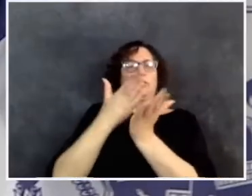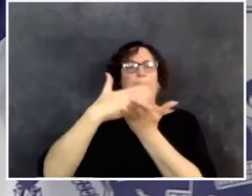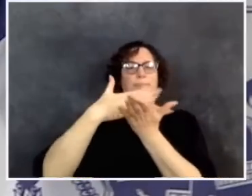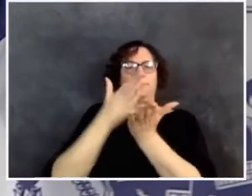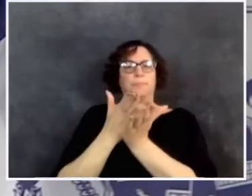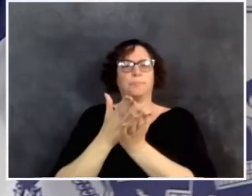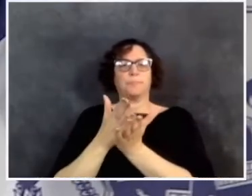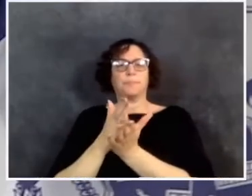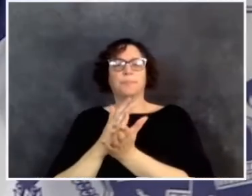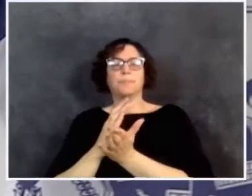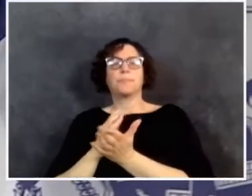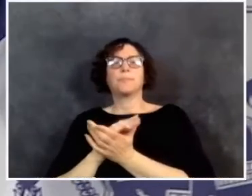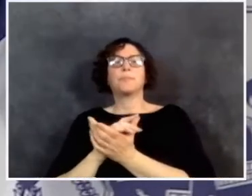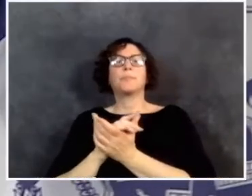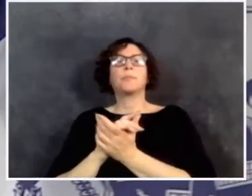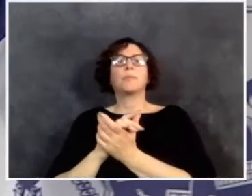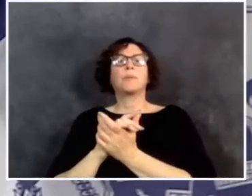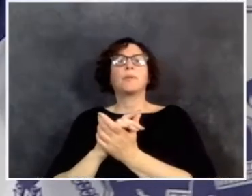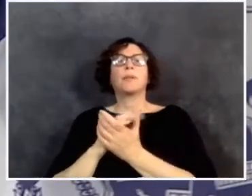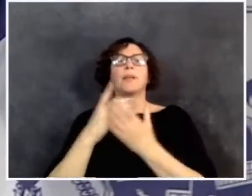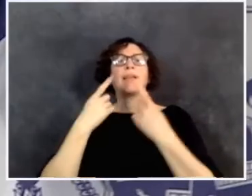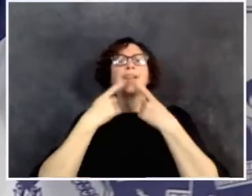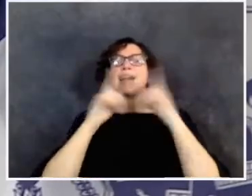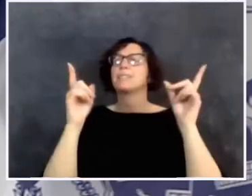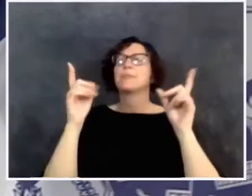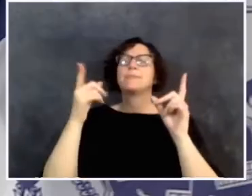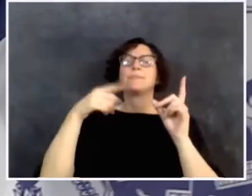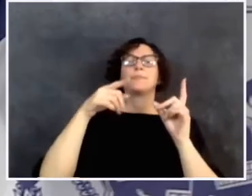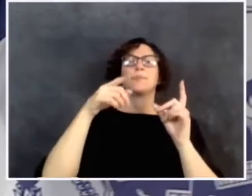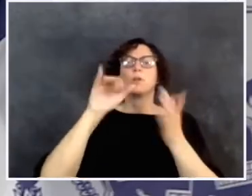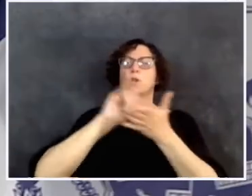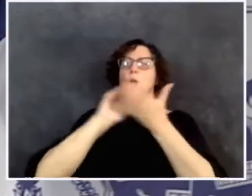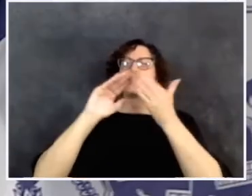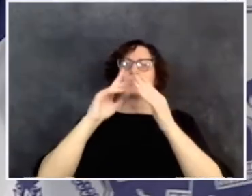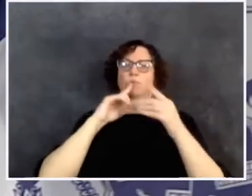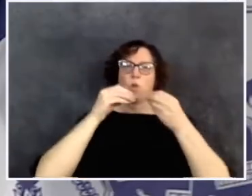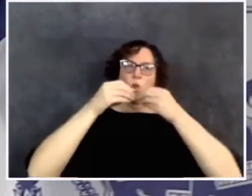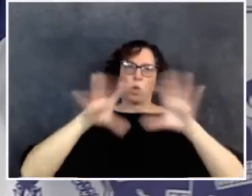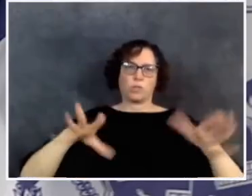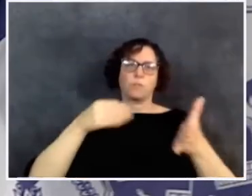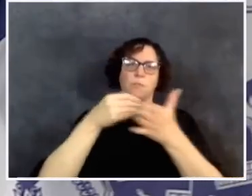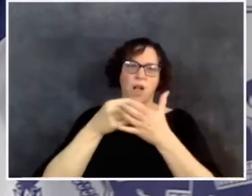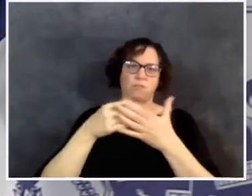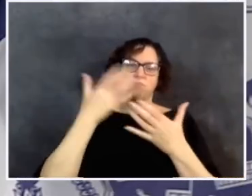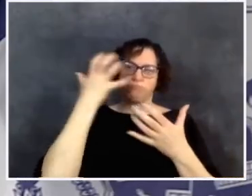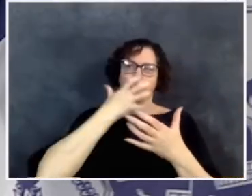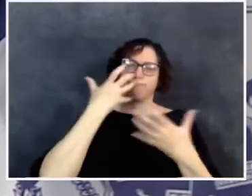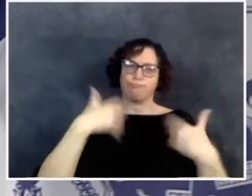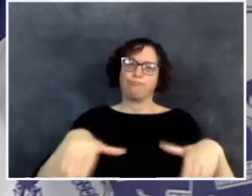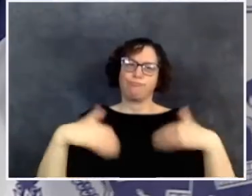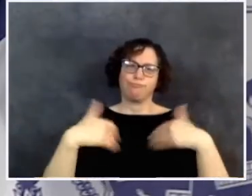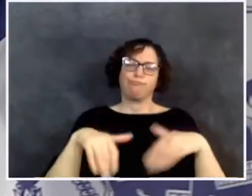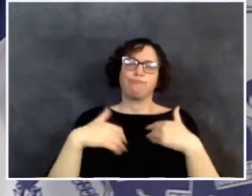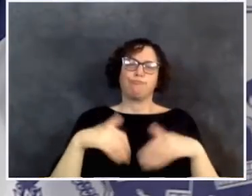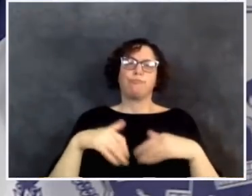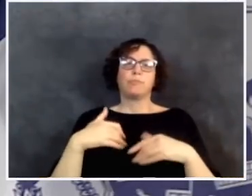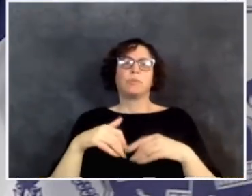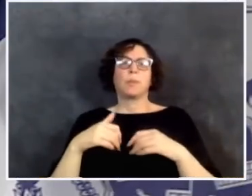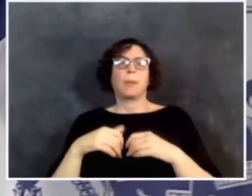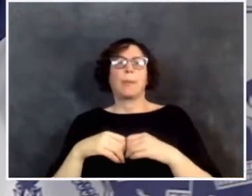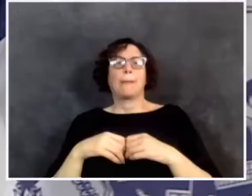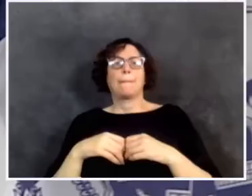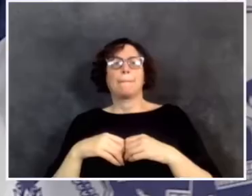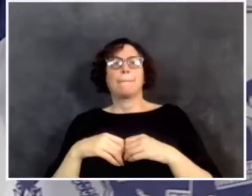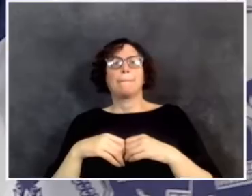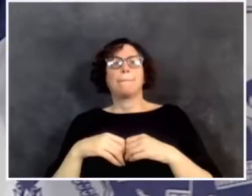exist are really taken up by nonprofits across the city, and they're addressing the very areas that we're looking to focus on now: shelter, food,